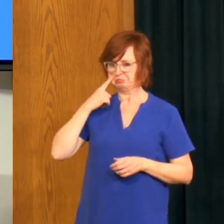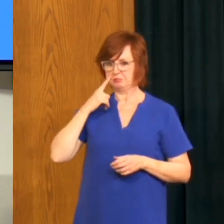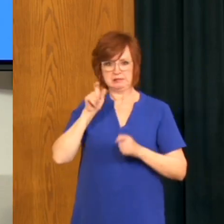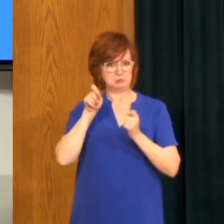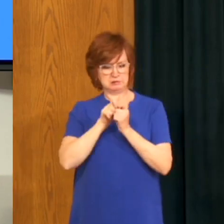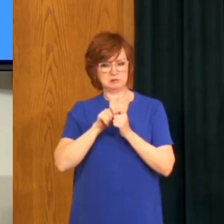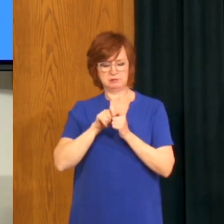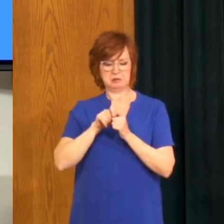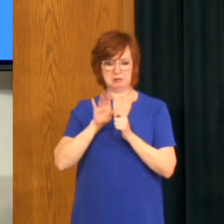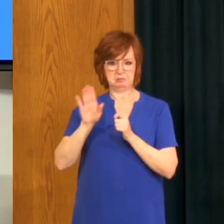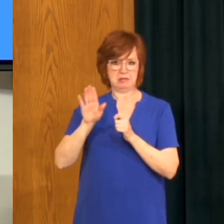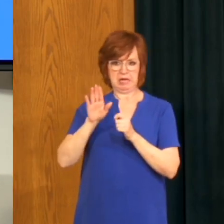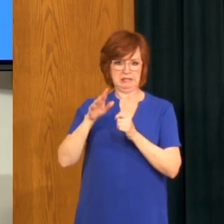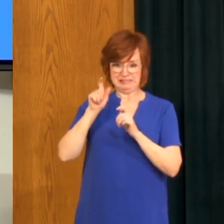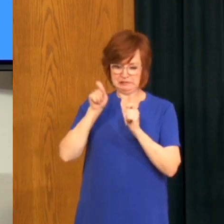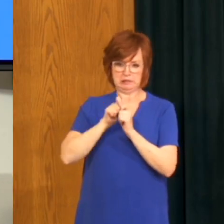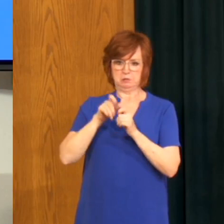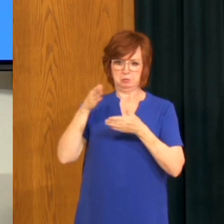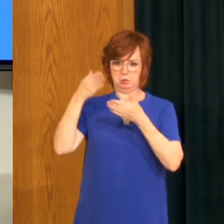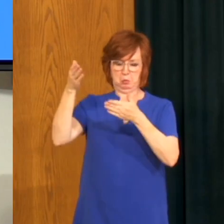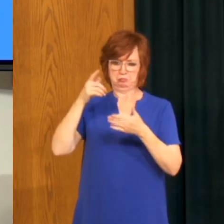received